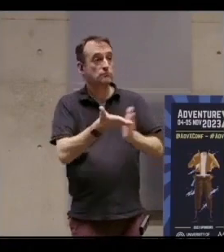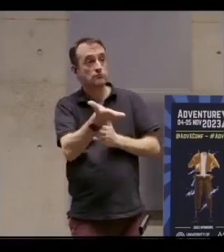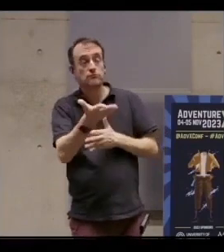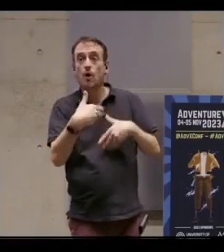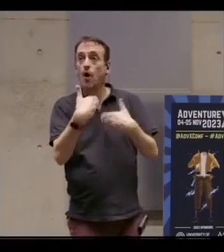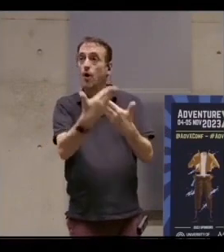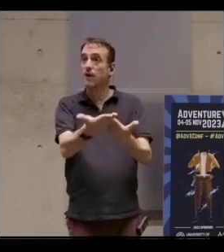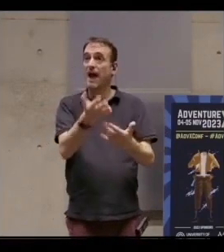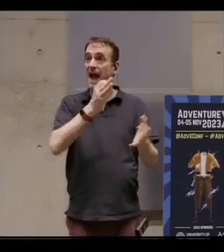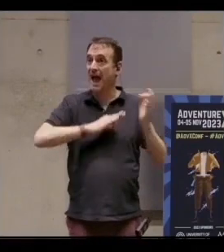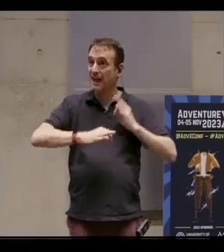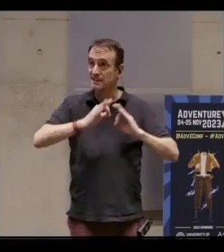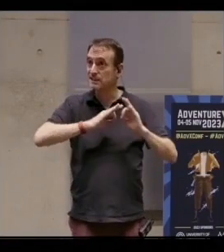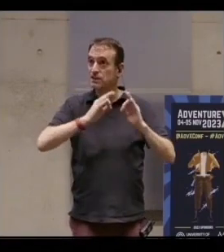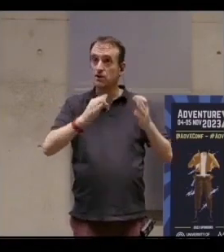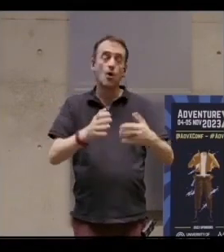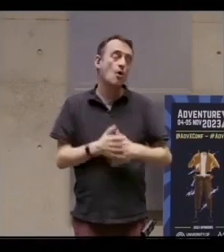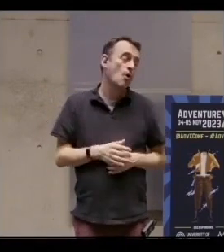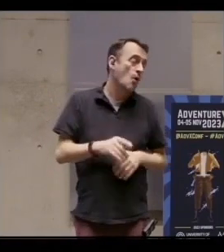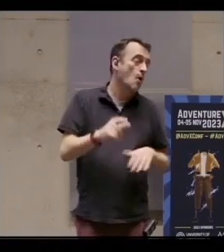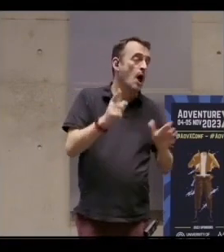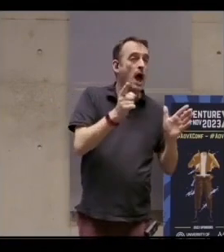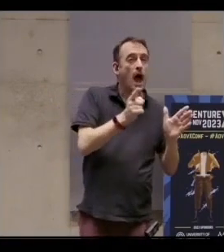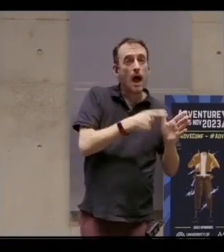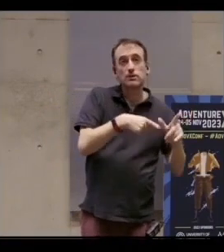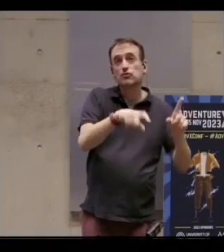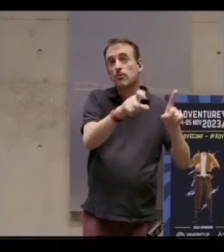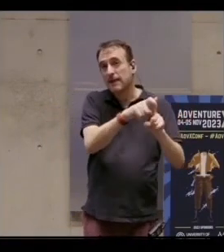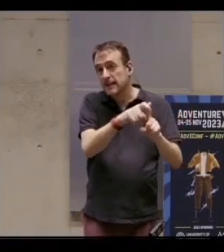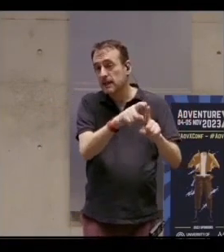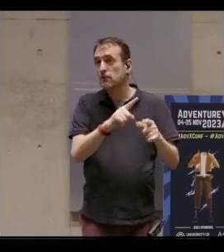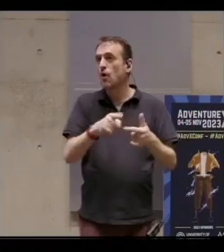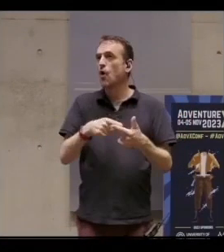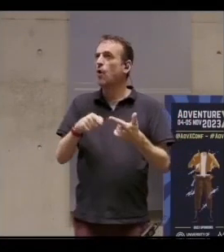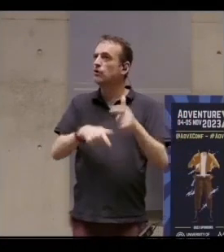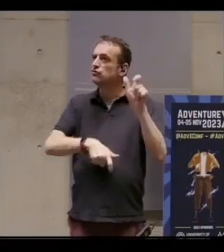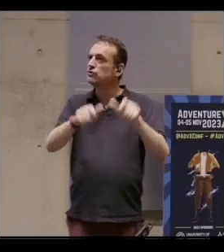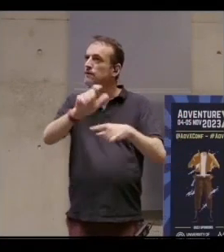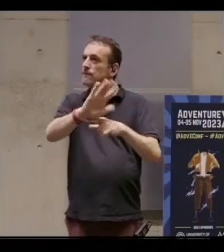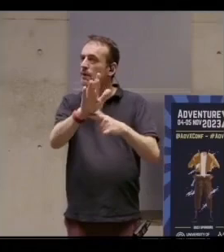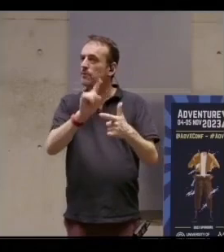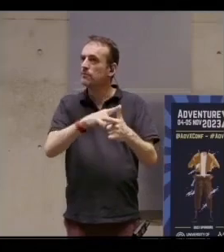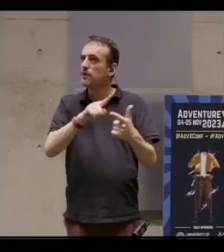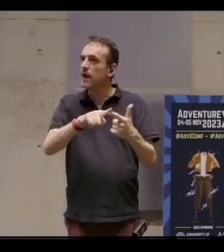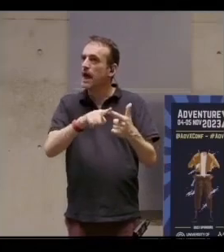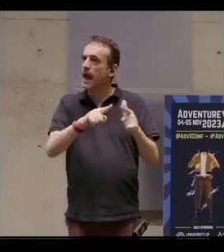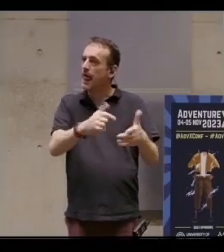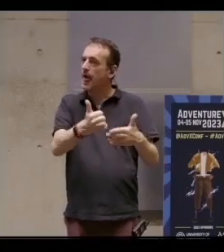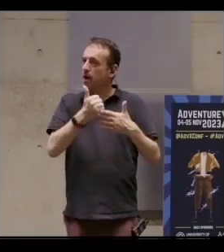Amateur dramatics, student films are always desperate for actors, and it will teach you how to speak actor,